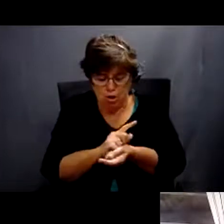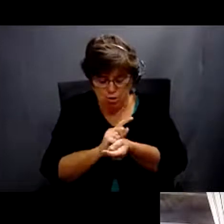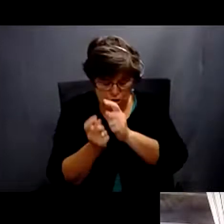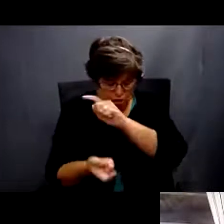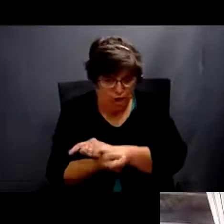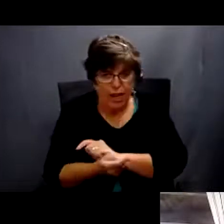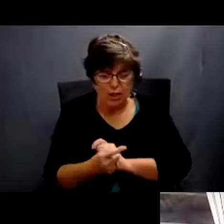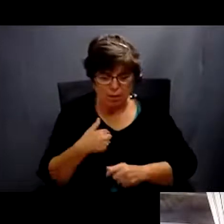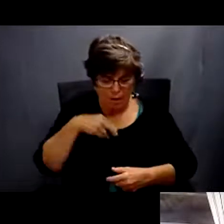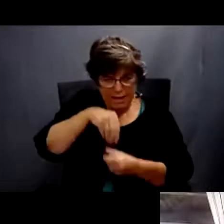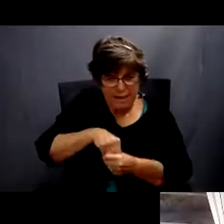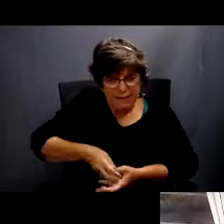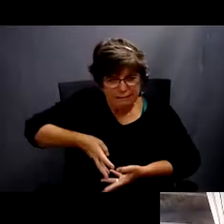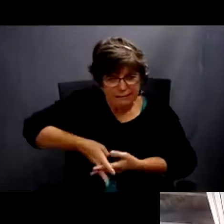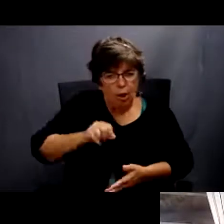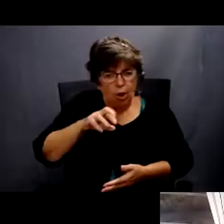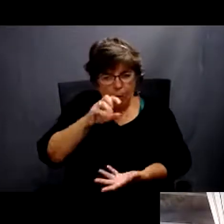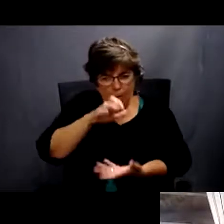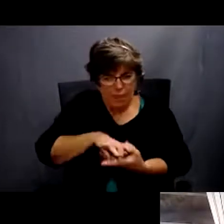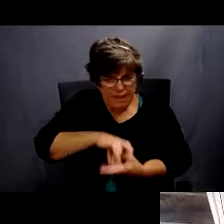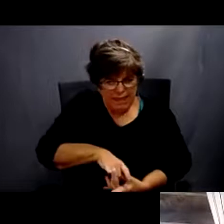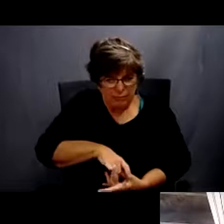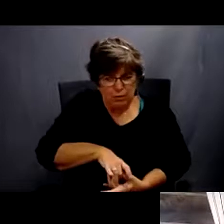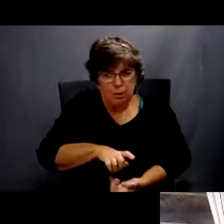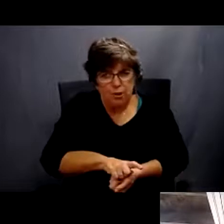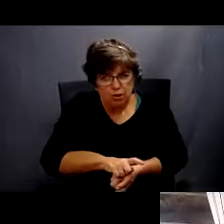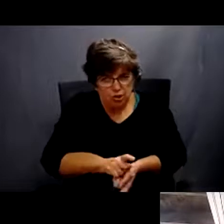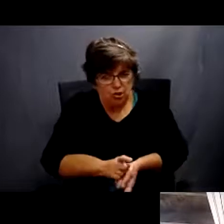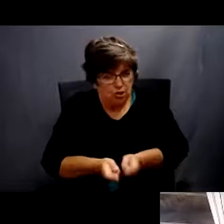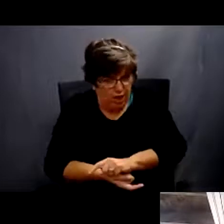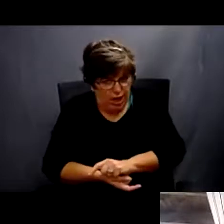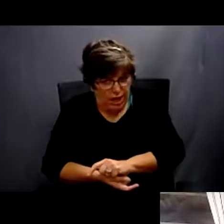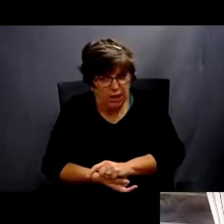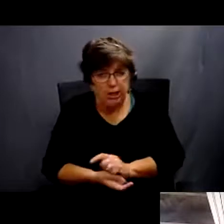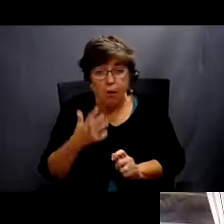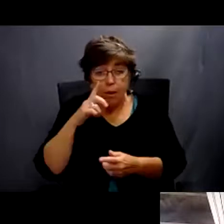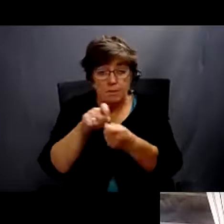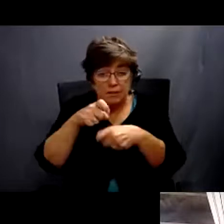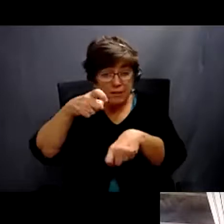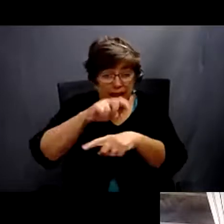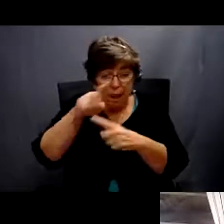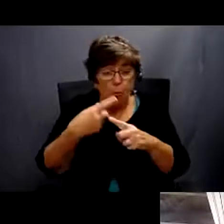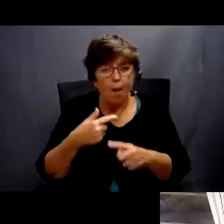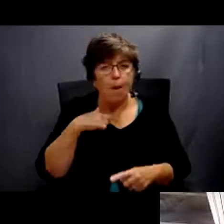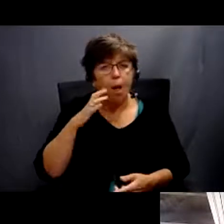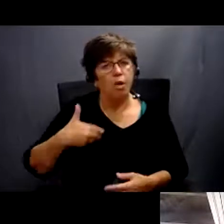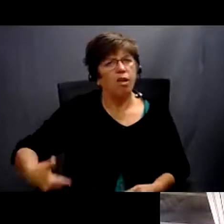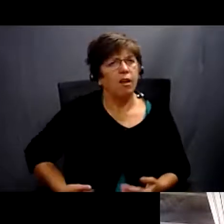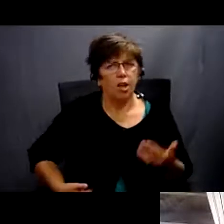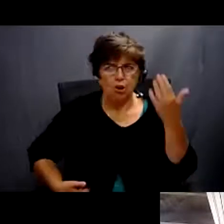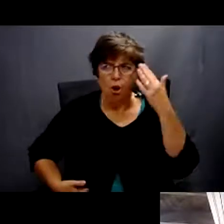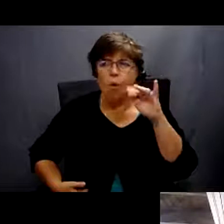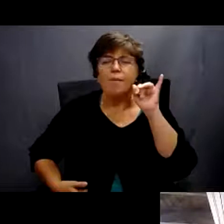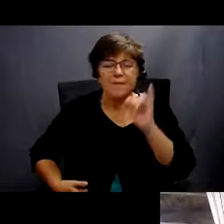And I don't think that I'm not ready, but I think there's never a ready time, but I think I'll intuitively know when I possess the capacity that I can do it in a way that